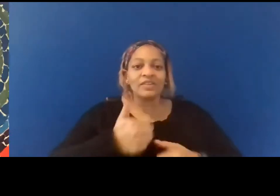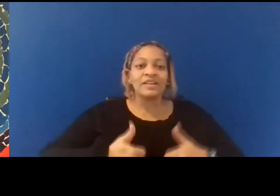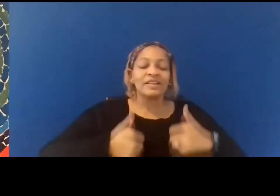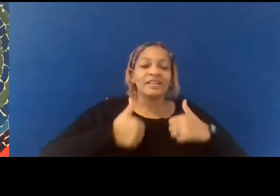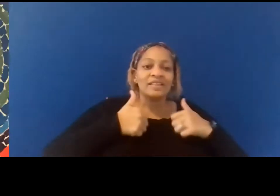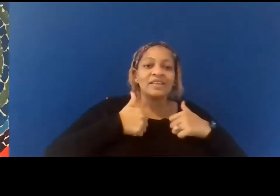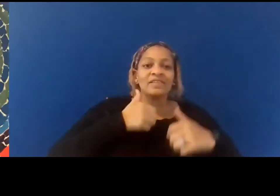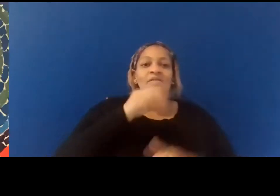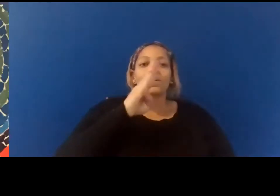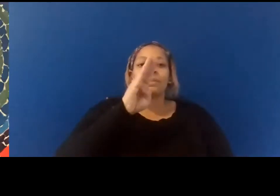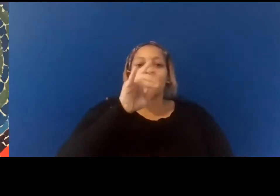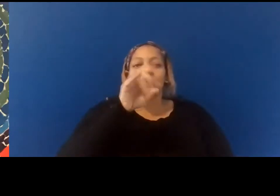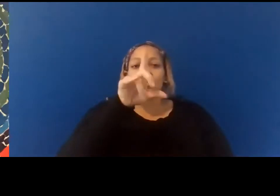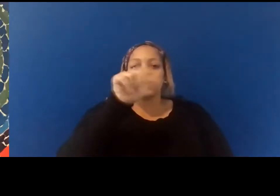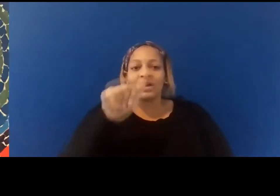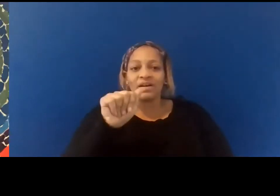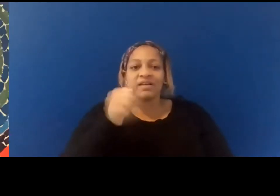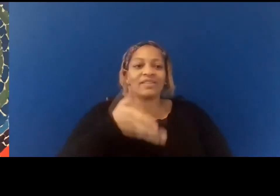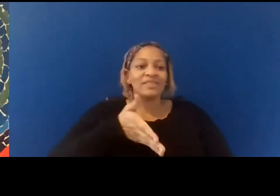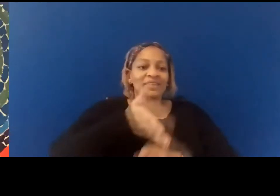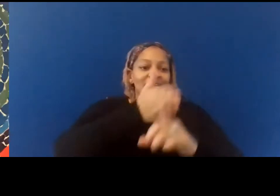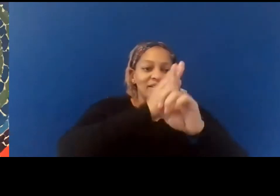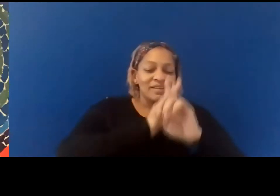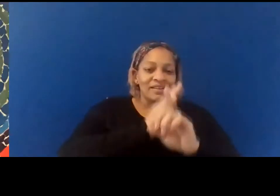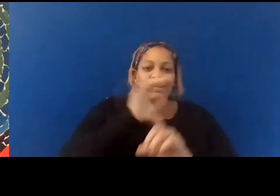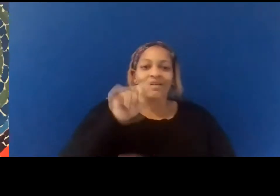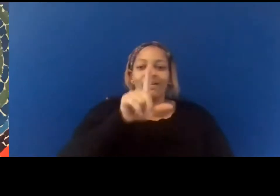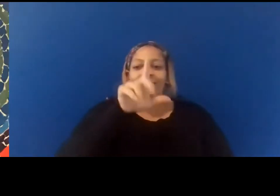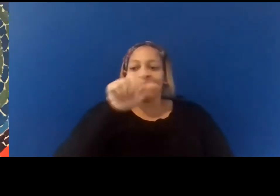Muhammad, living Allah.